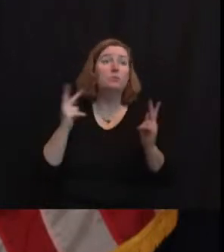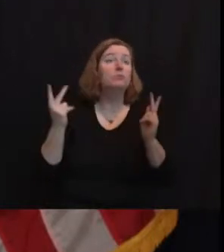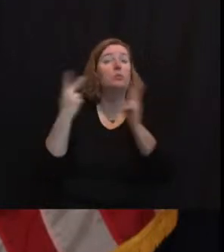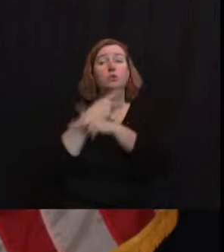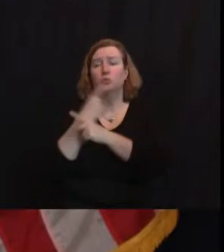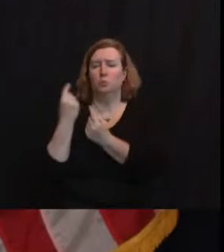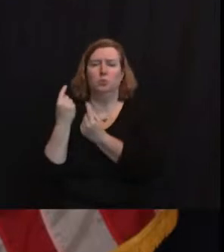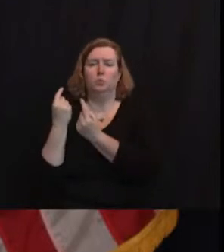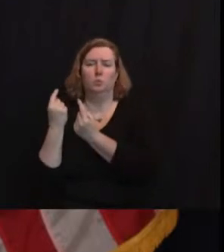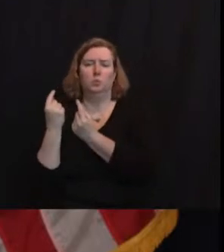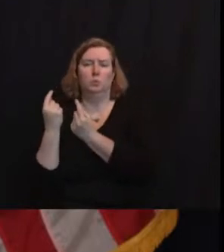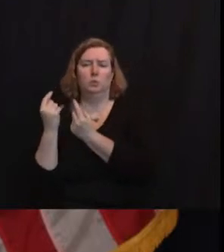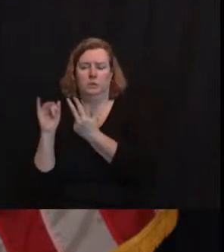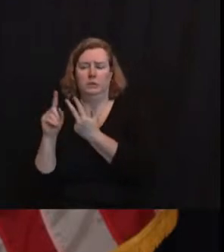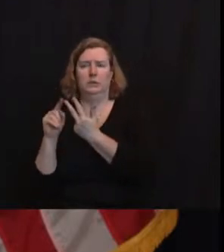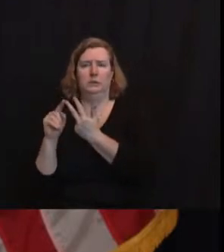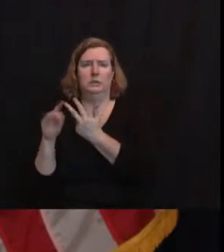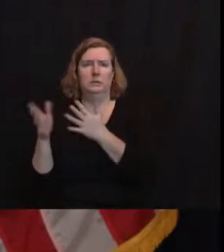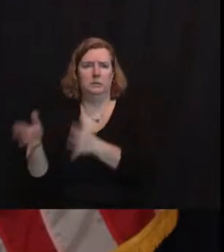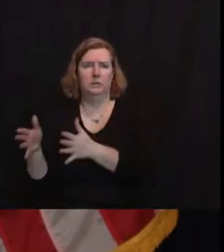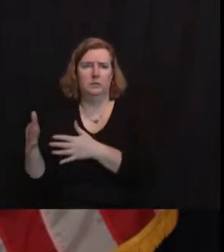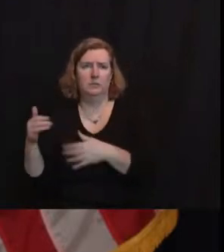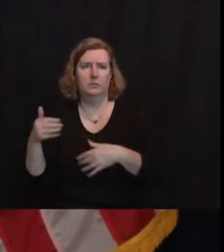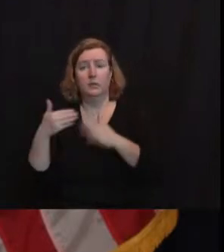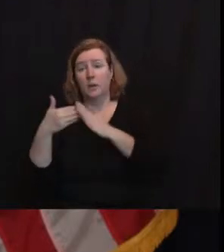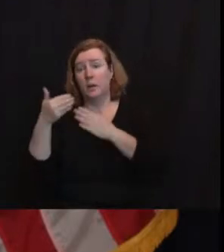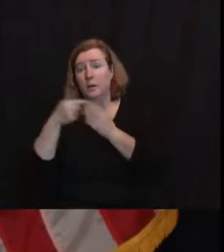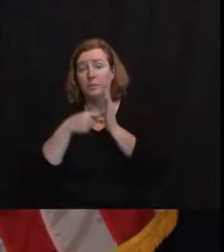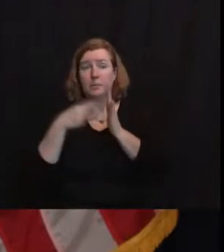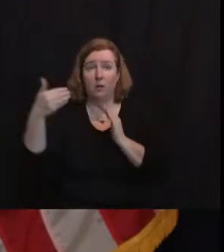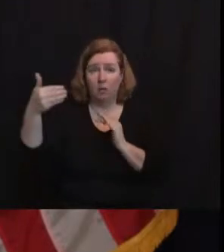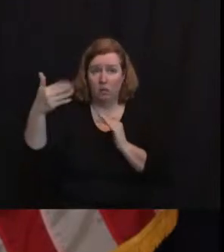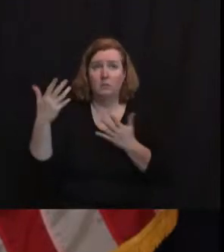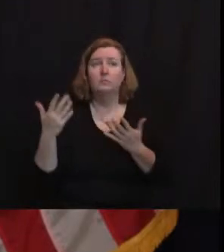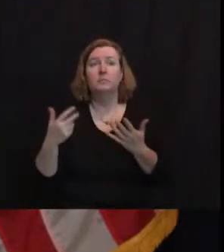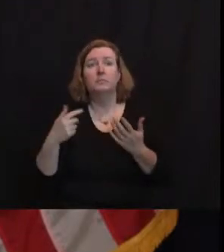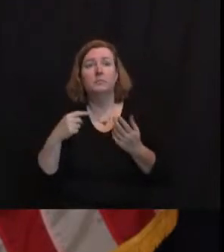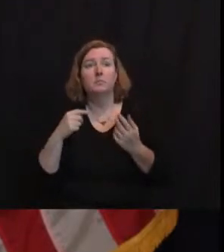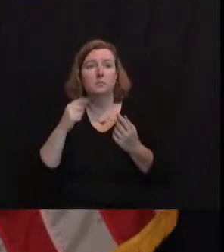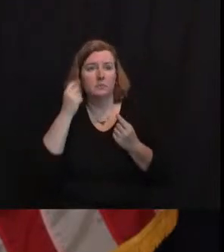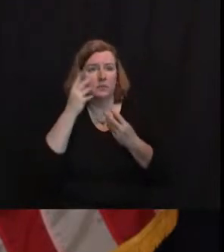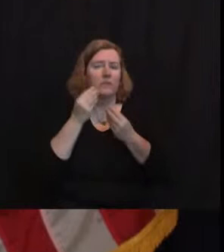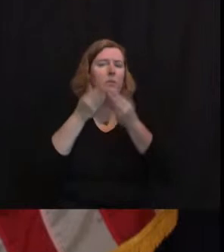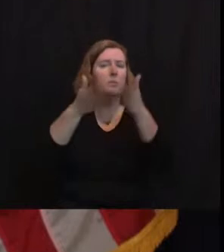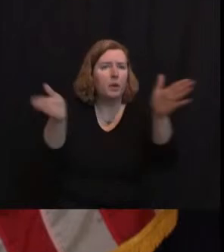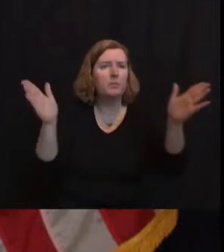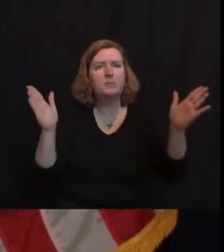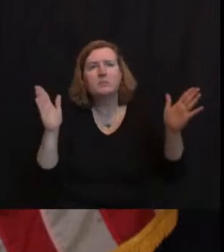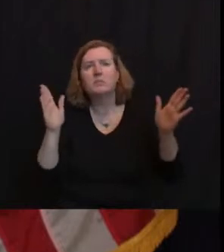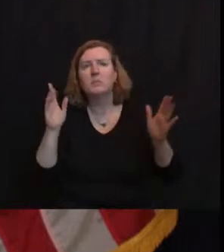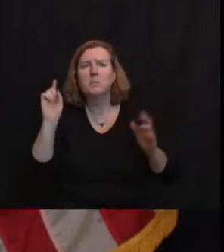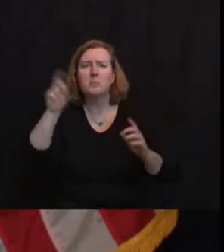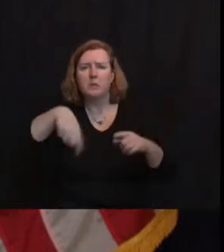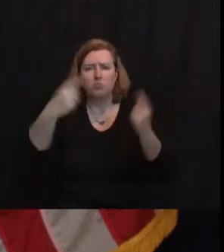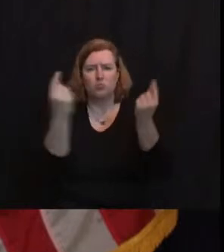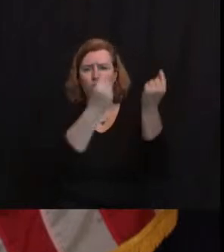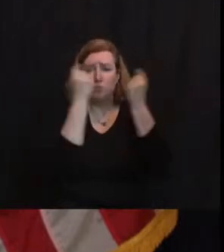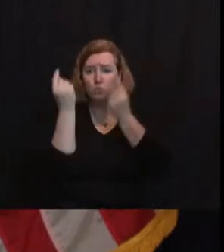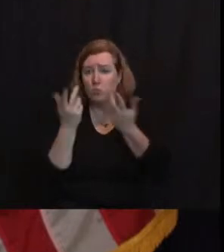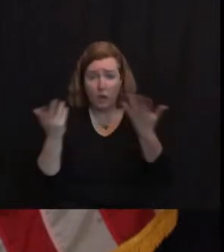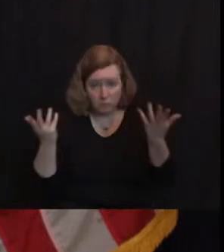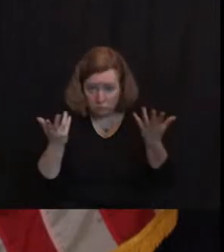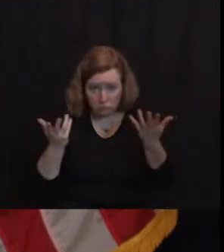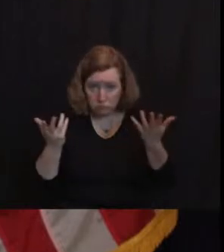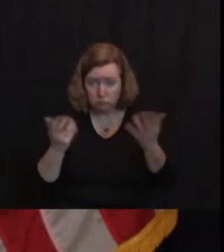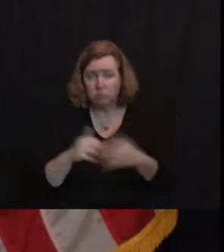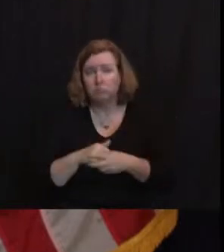to be able to provide to the public, to communicate to the public about what they need to be doing to avoid the possibility